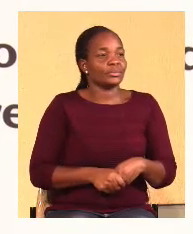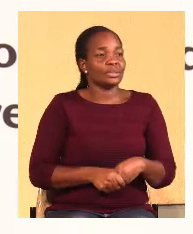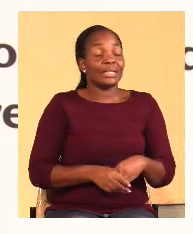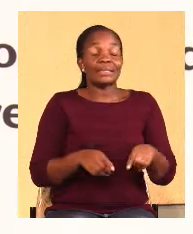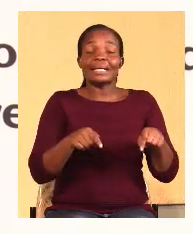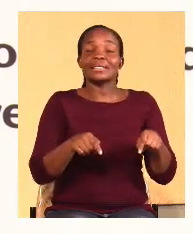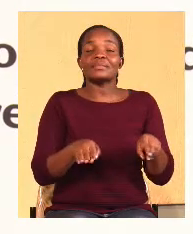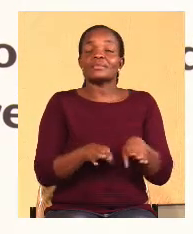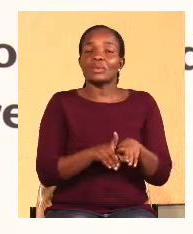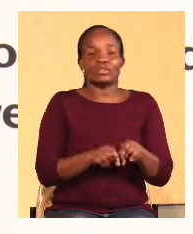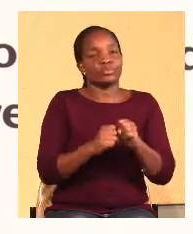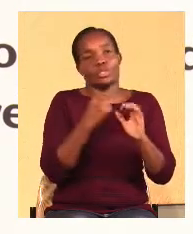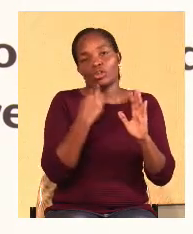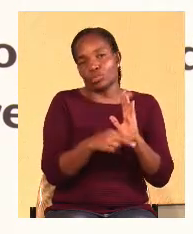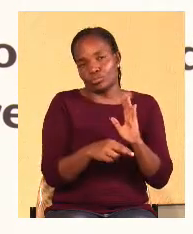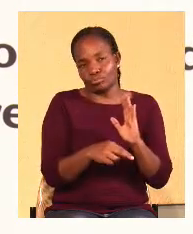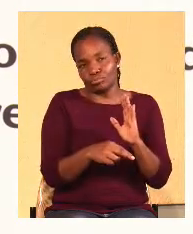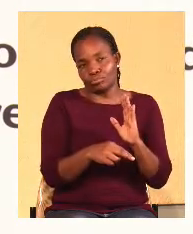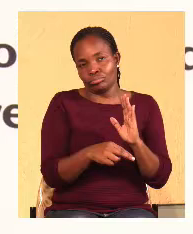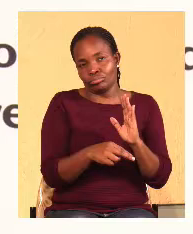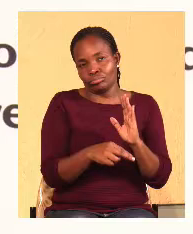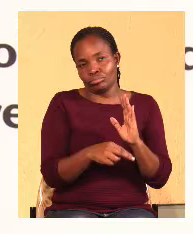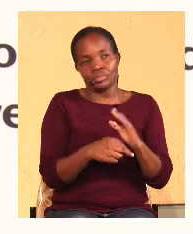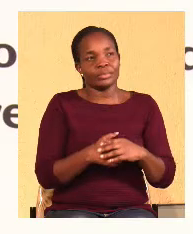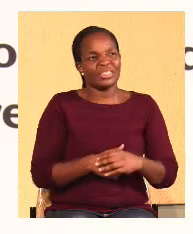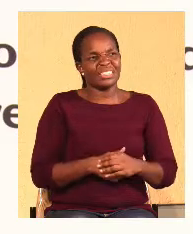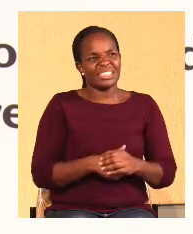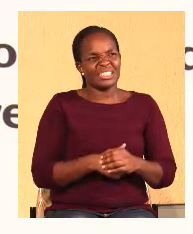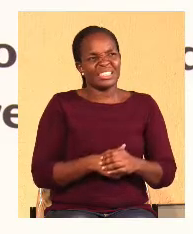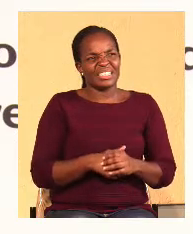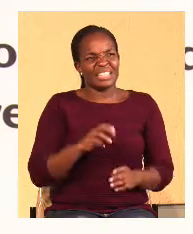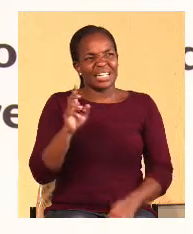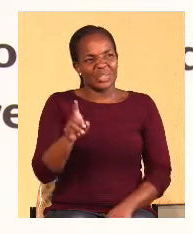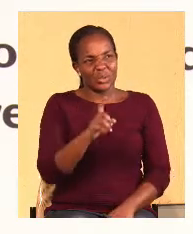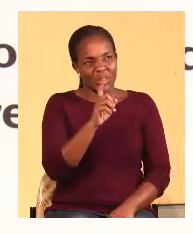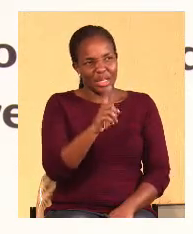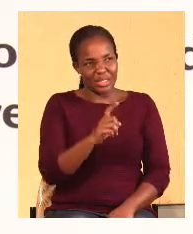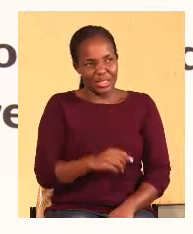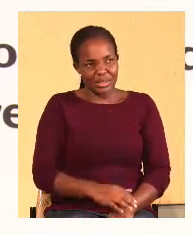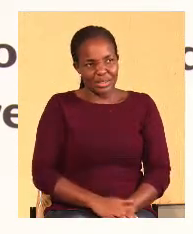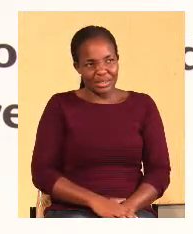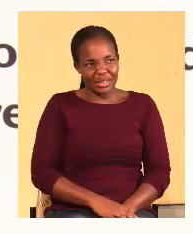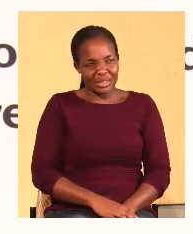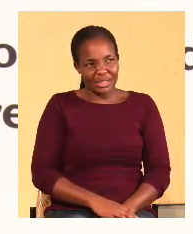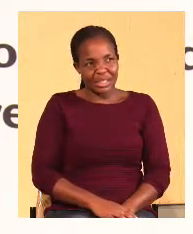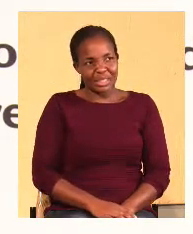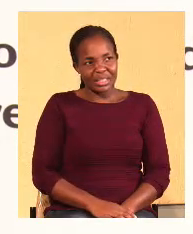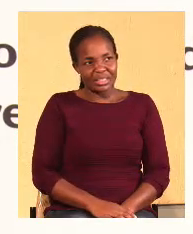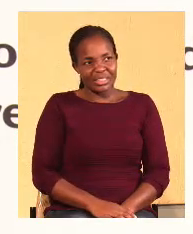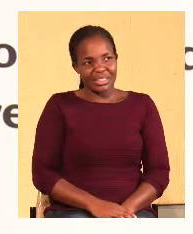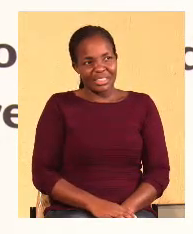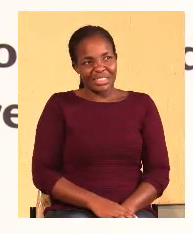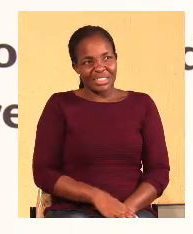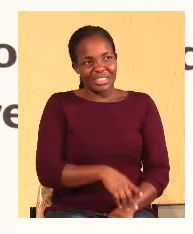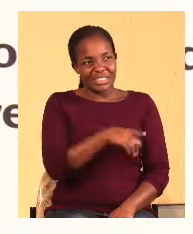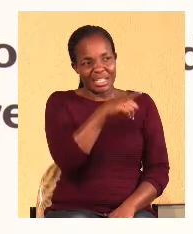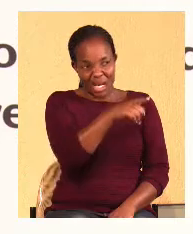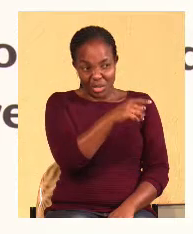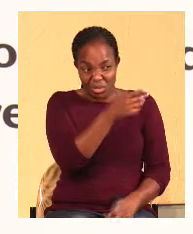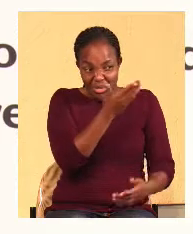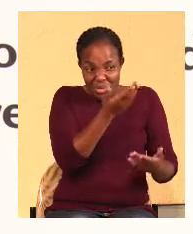be in our instance? The question would be, are you potentially committing the offense of